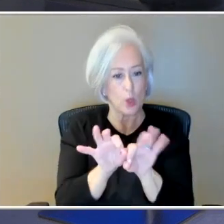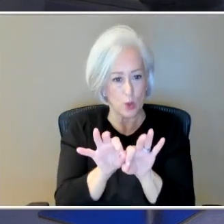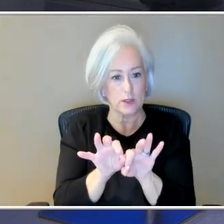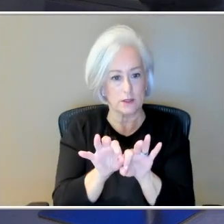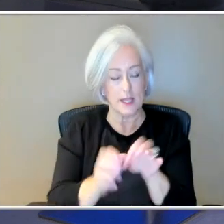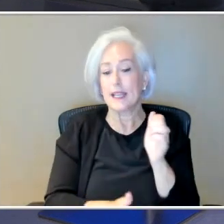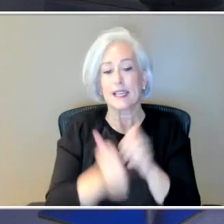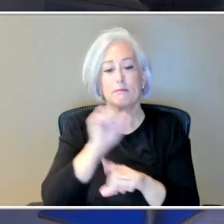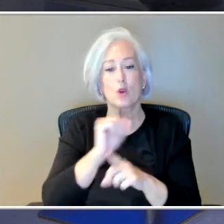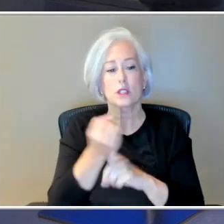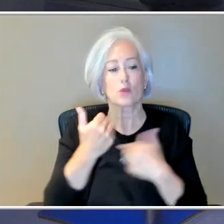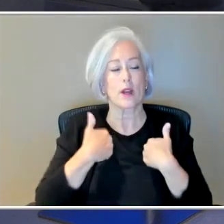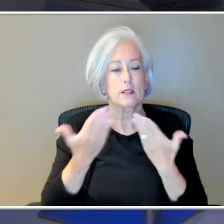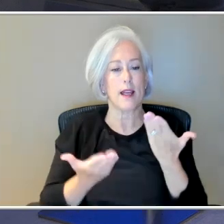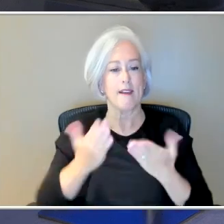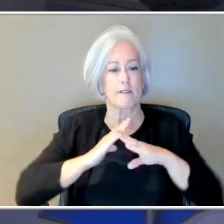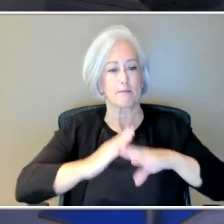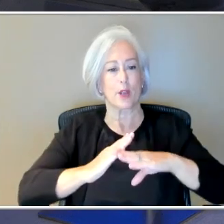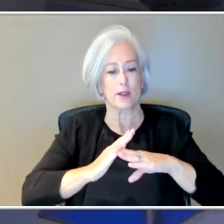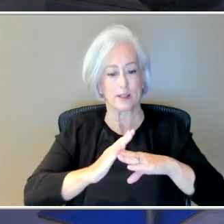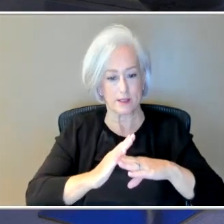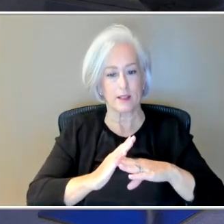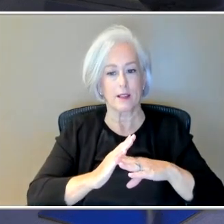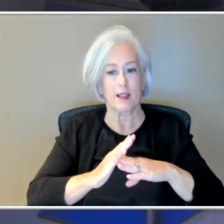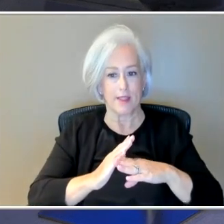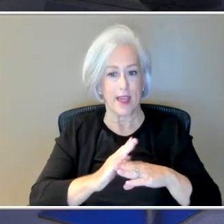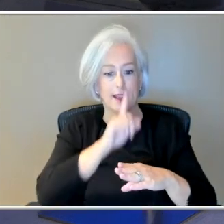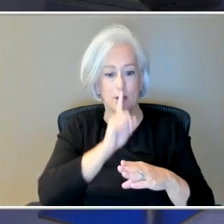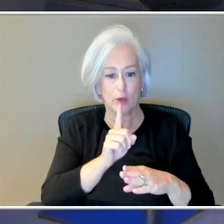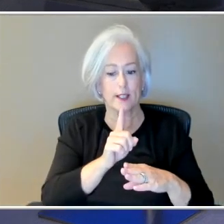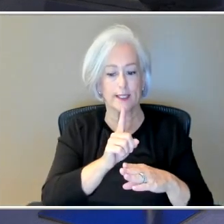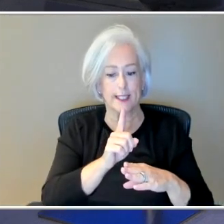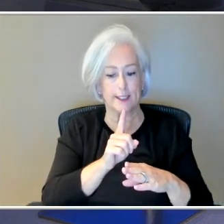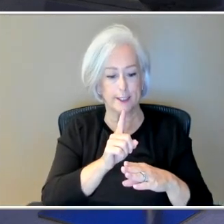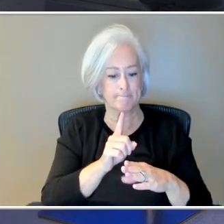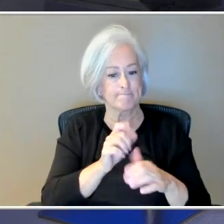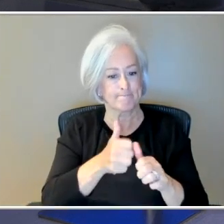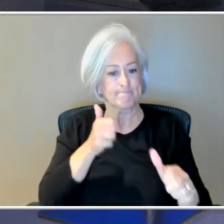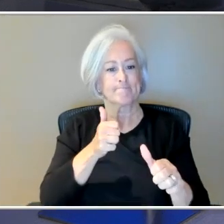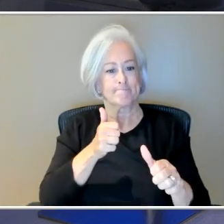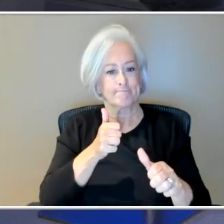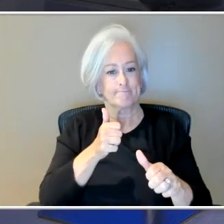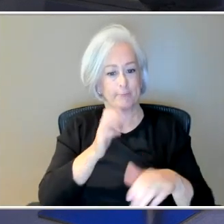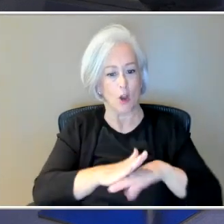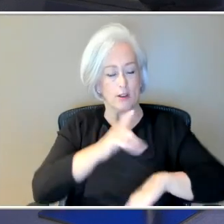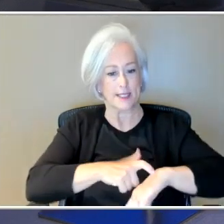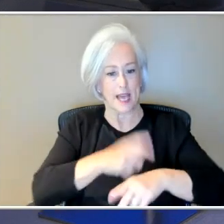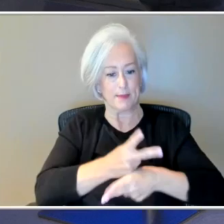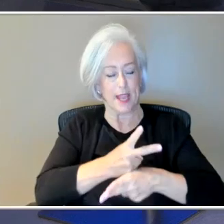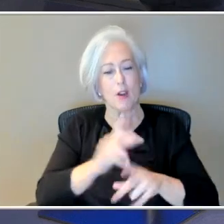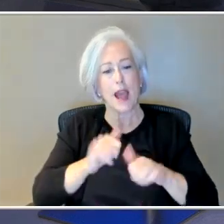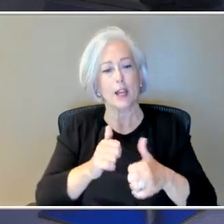barriers that can keep you away from really important, timely care. How do you try to eliminate those barriers,